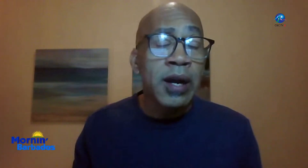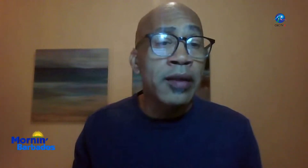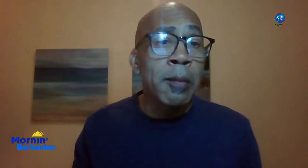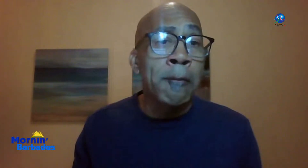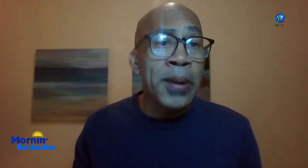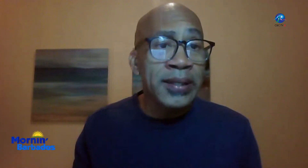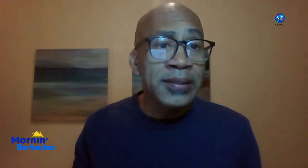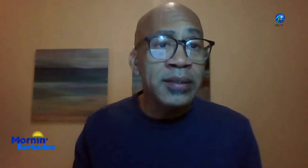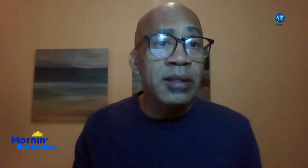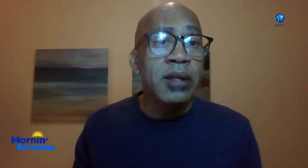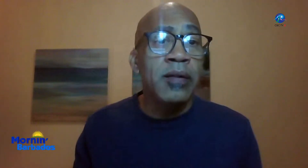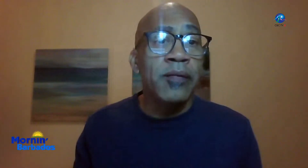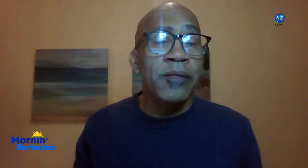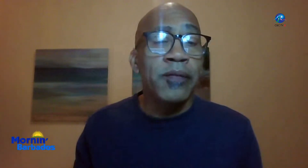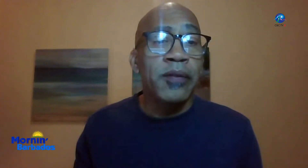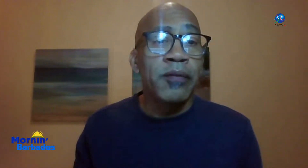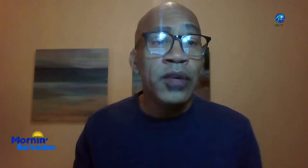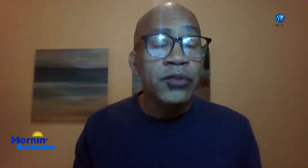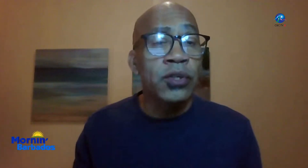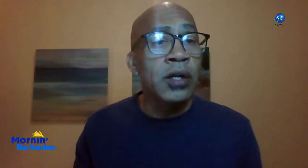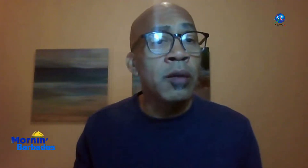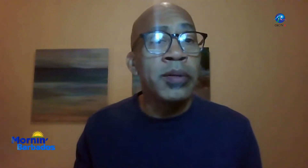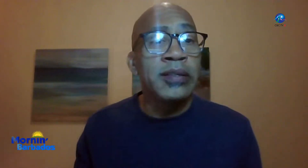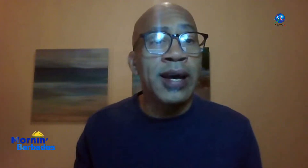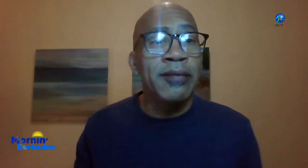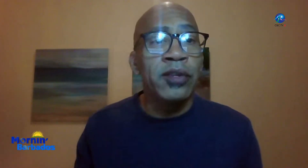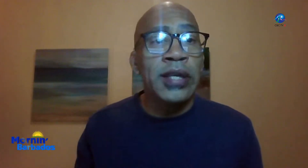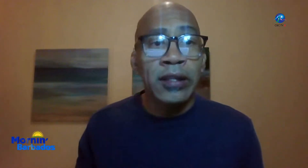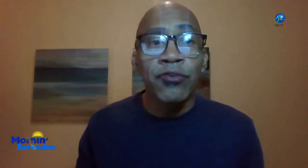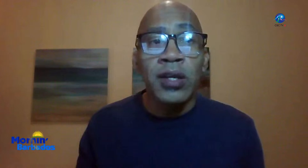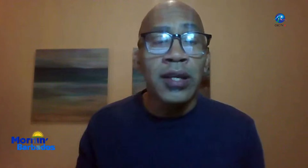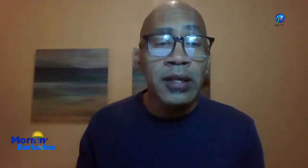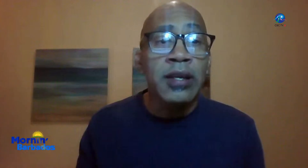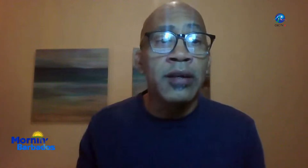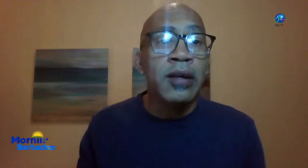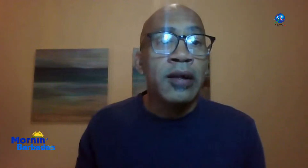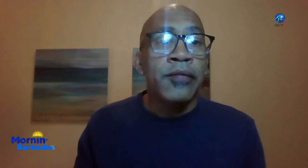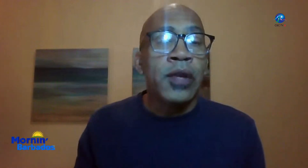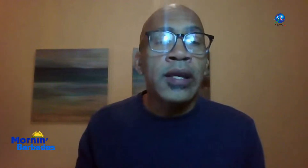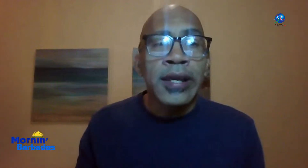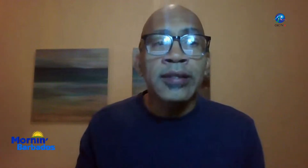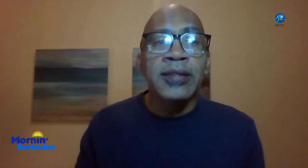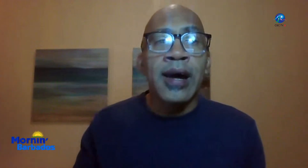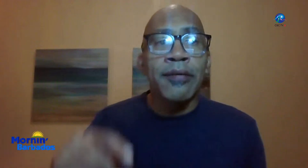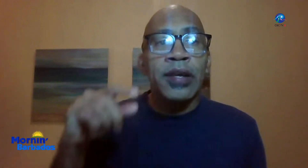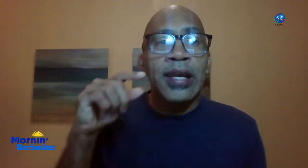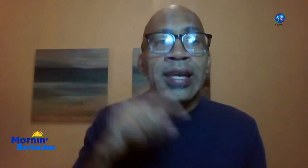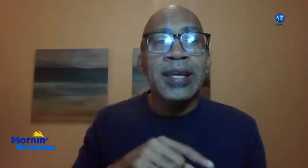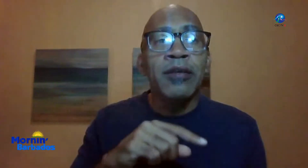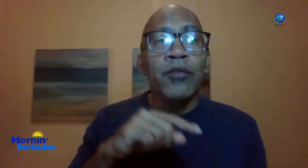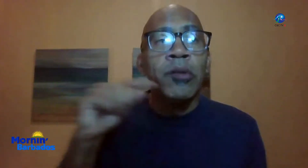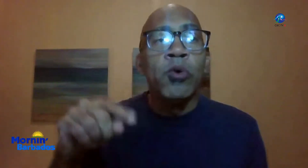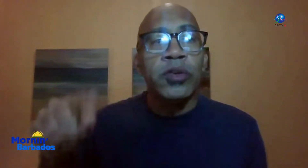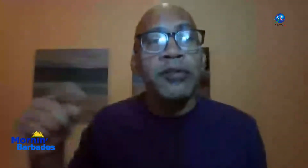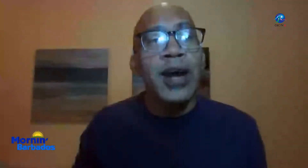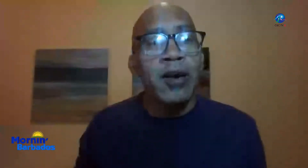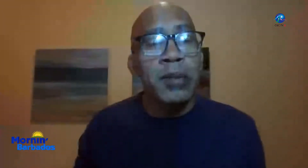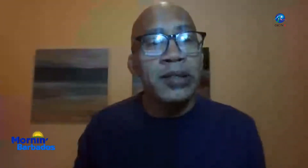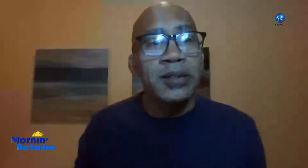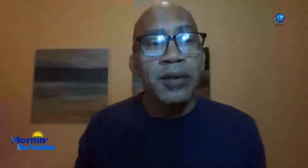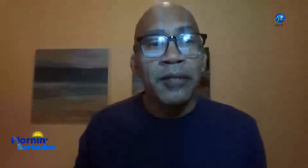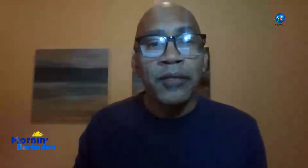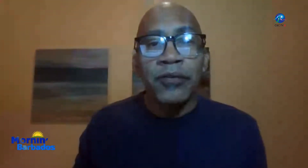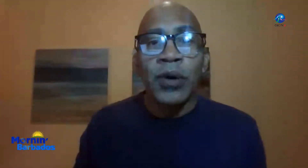HR, once again, are the best resource that companies have to get the training needed to engage staff in